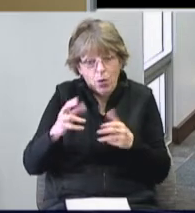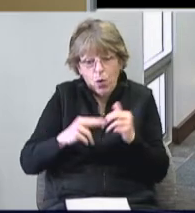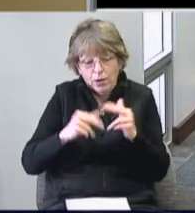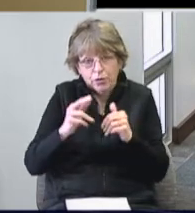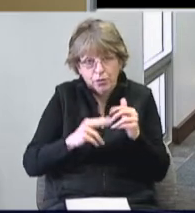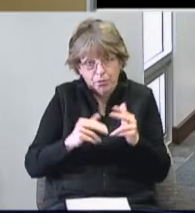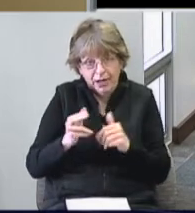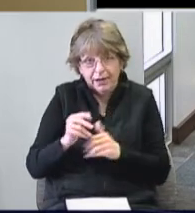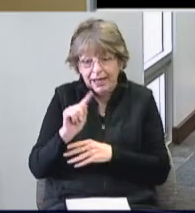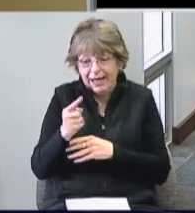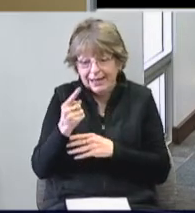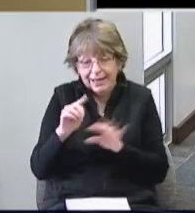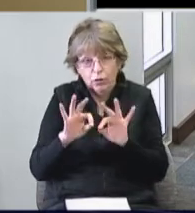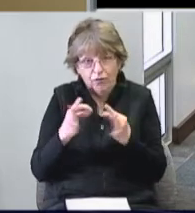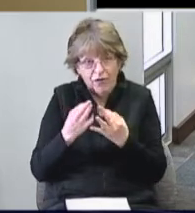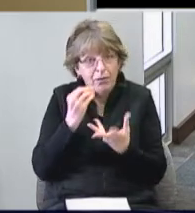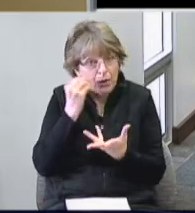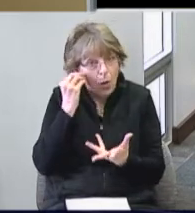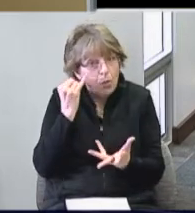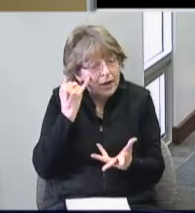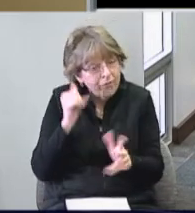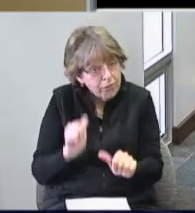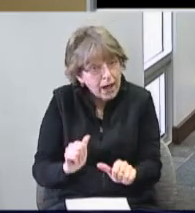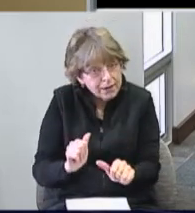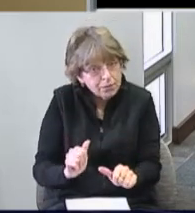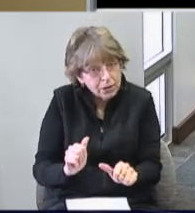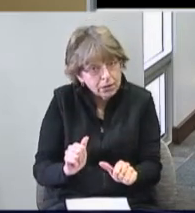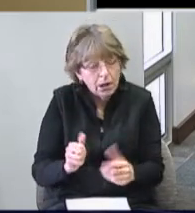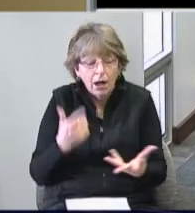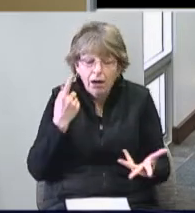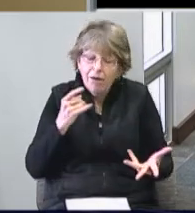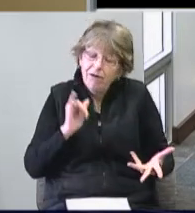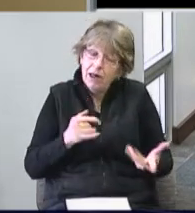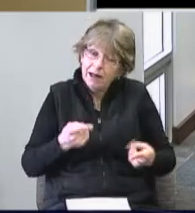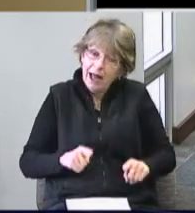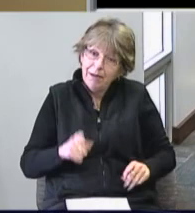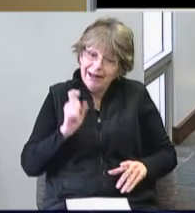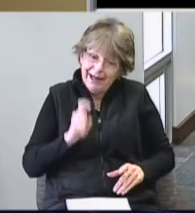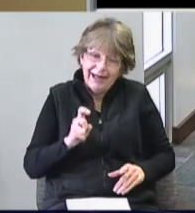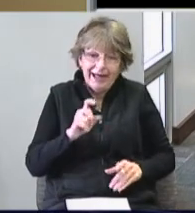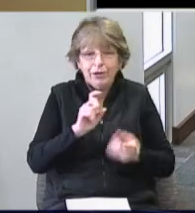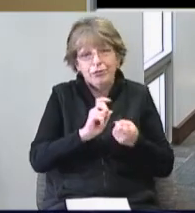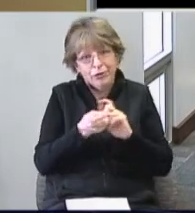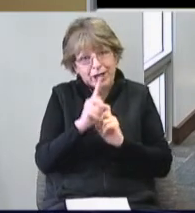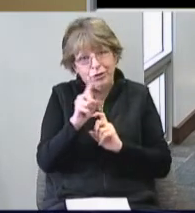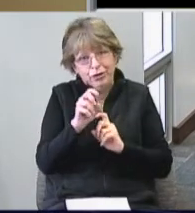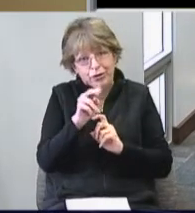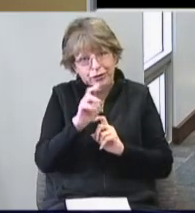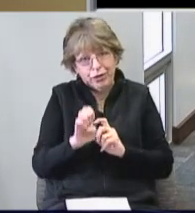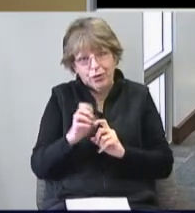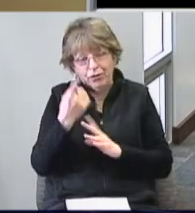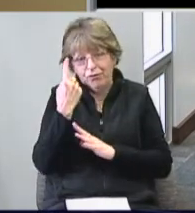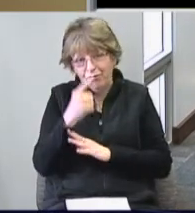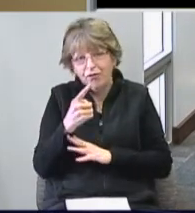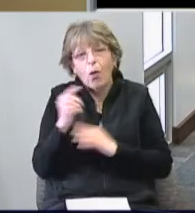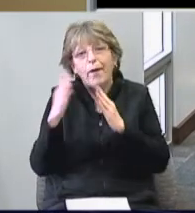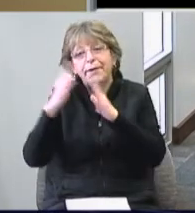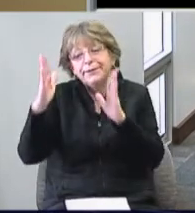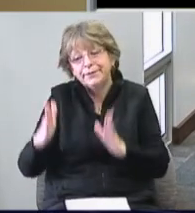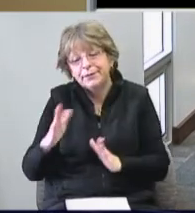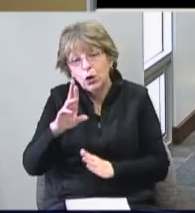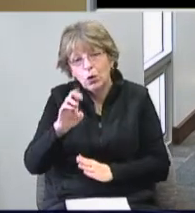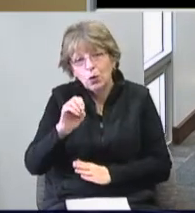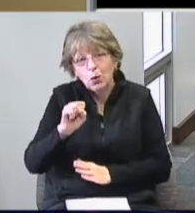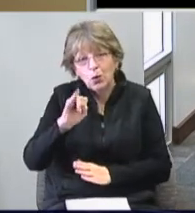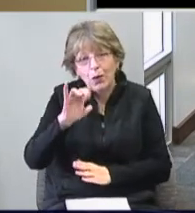single-family home there, if possible. And to do that, they need to have the zoning changed to a residential district.